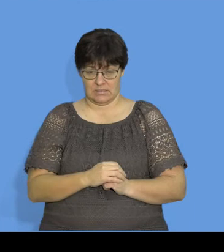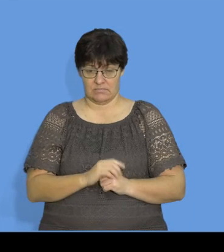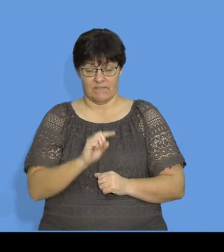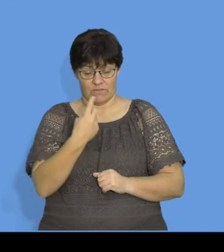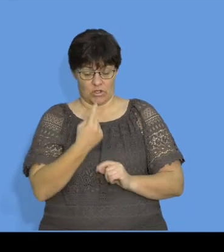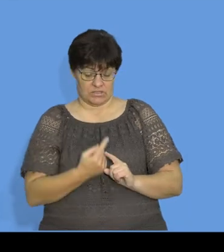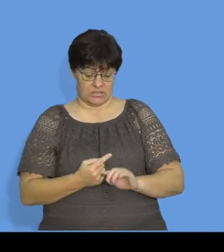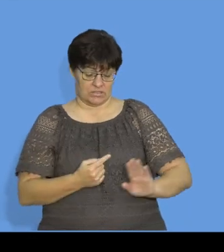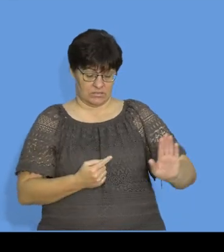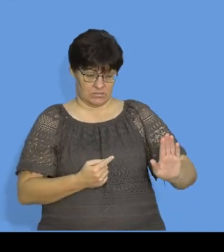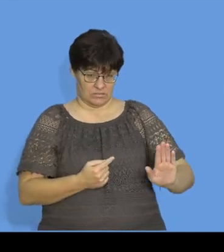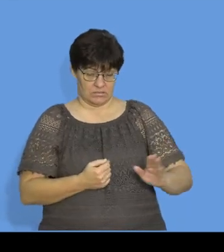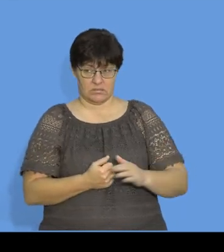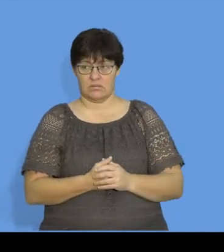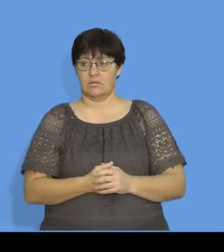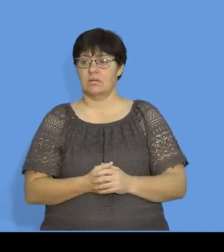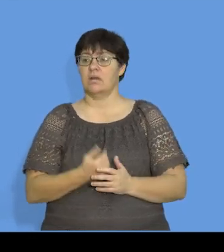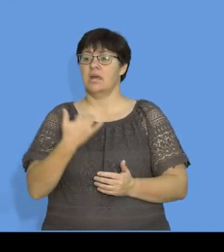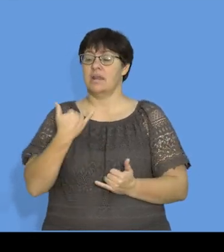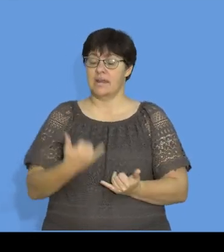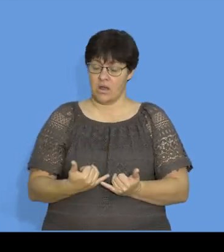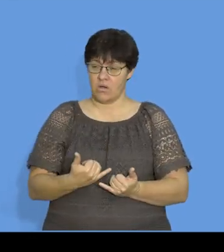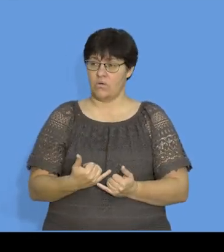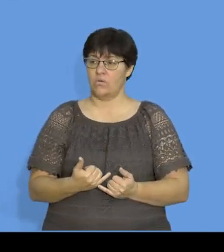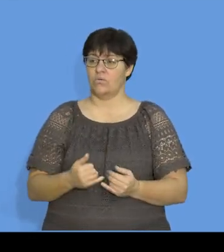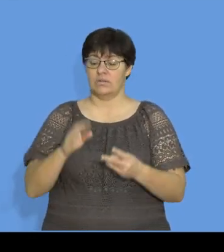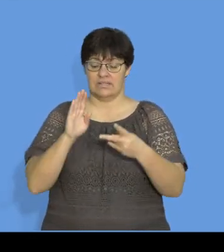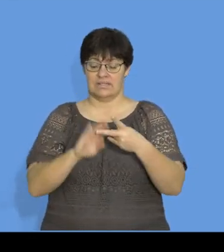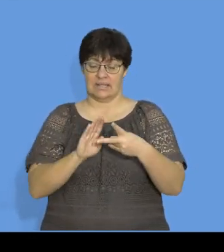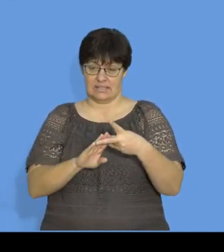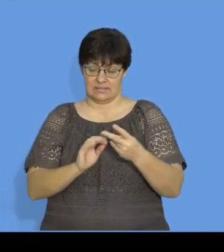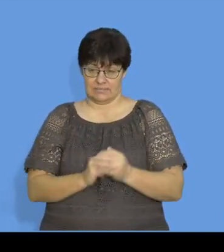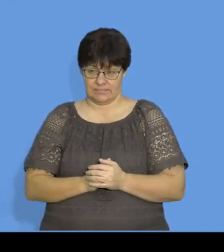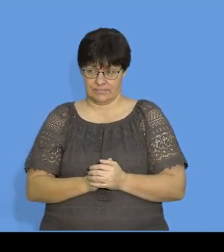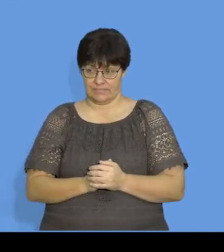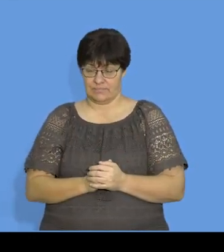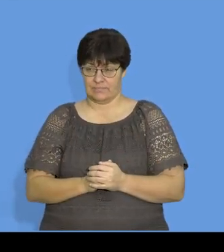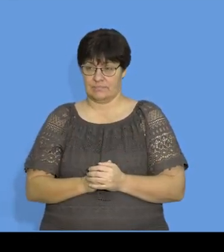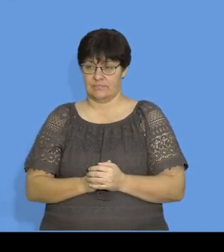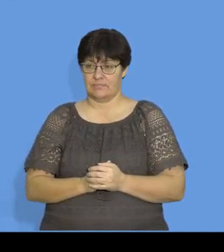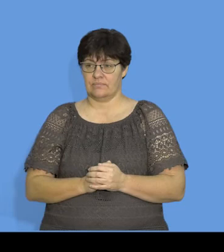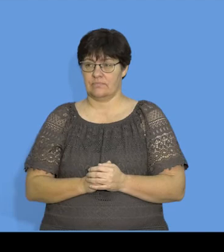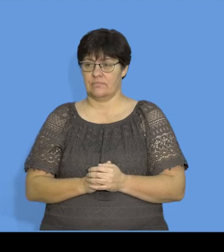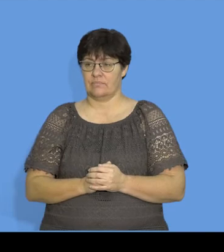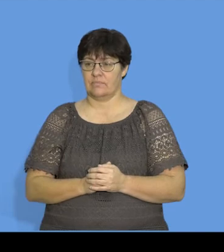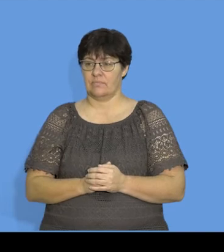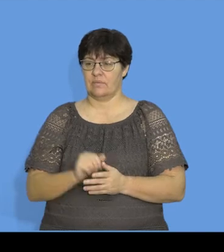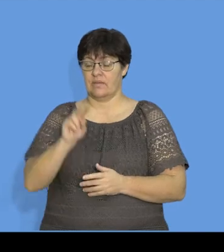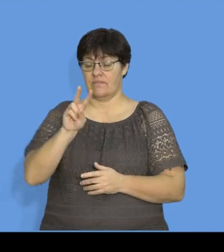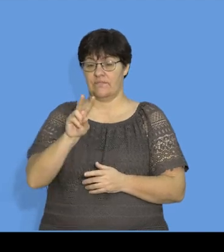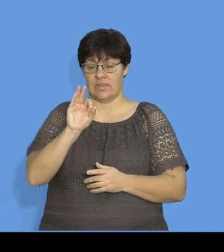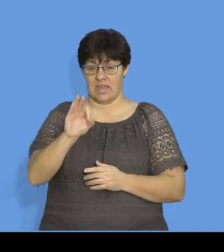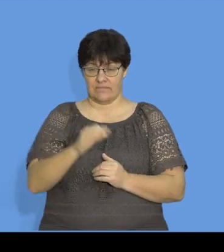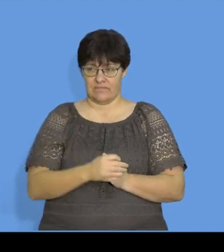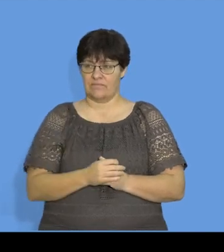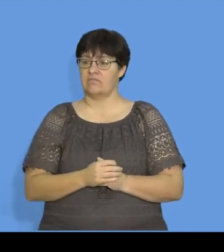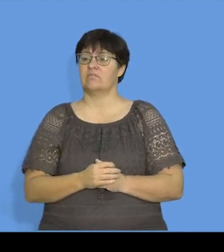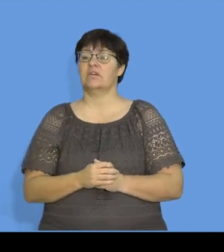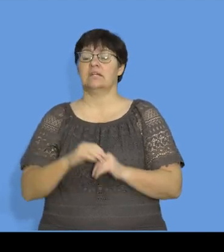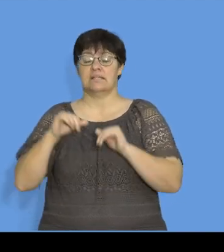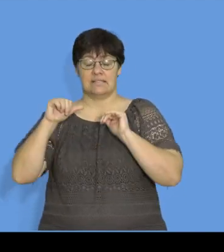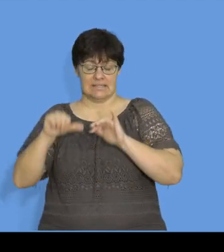That's the first part. Now we need to do the second part. Vf